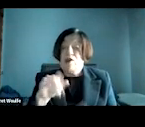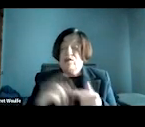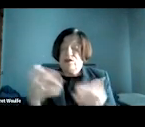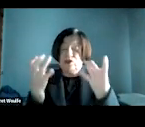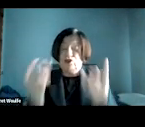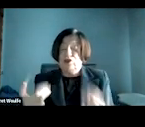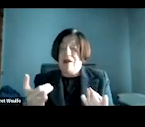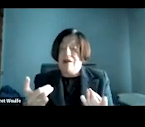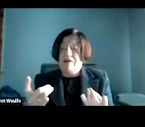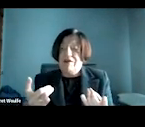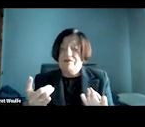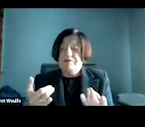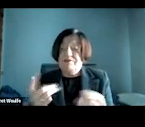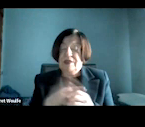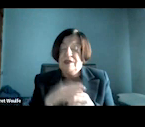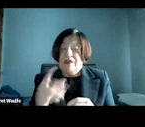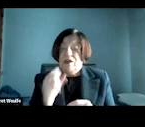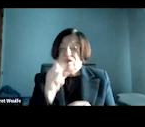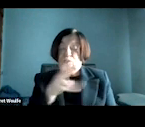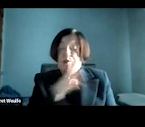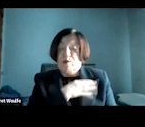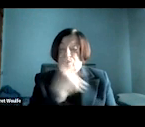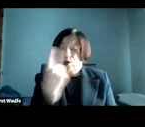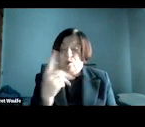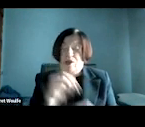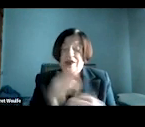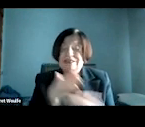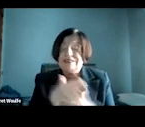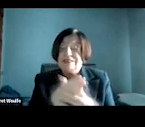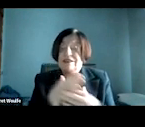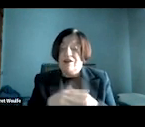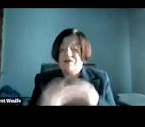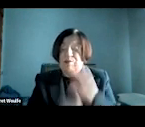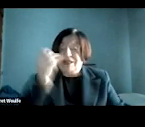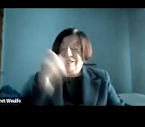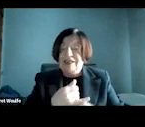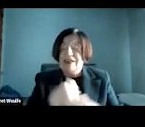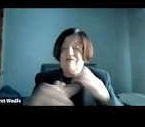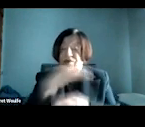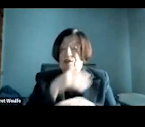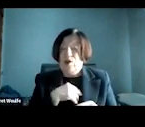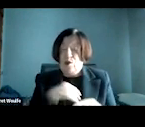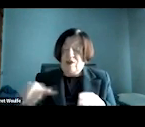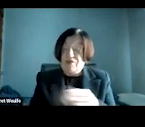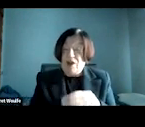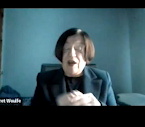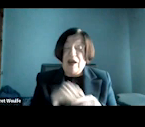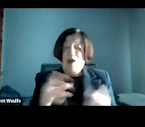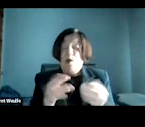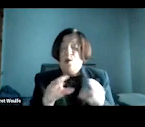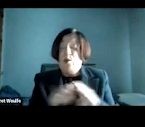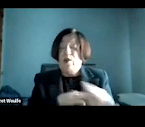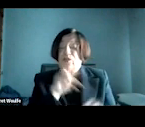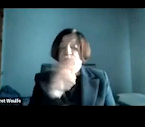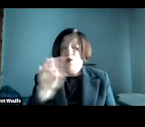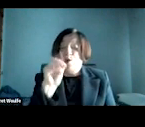chair of the Subcommittee 1 on Accessibility of the Built Environment, will join us, along with Ruth